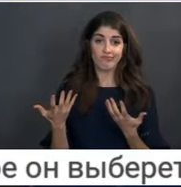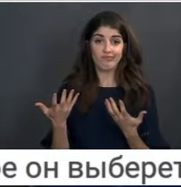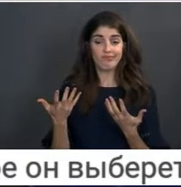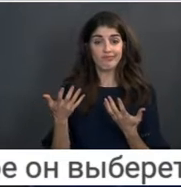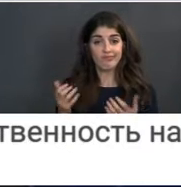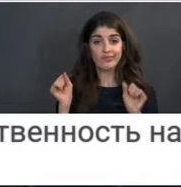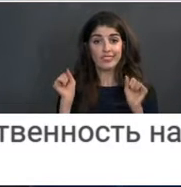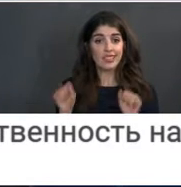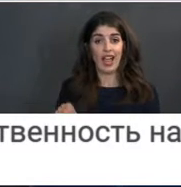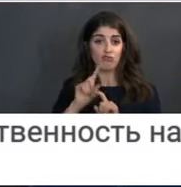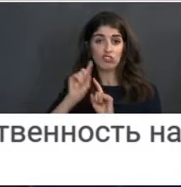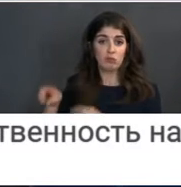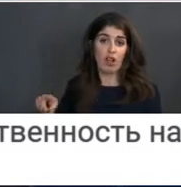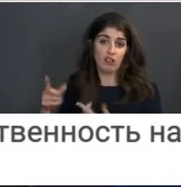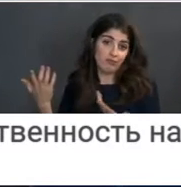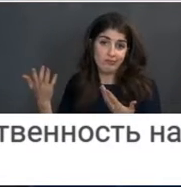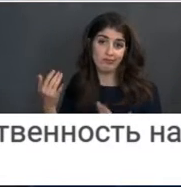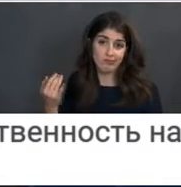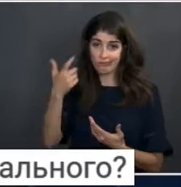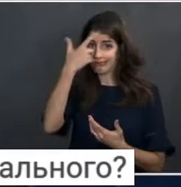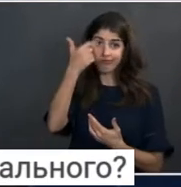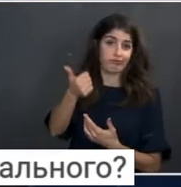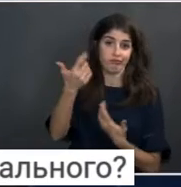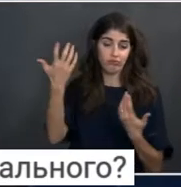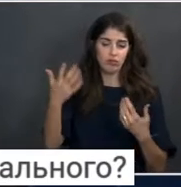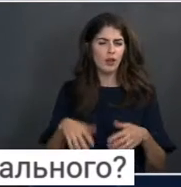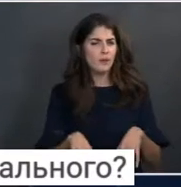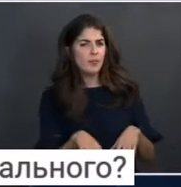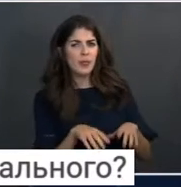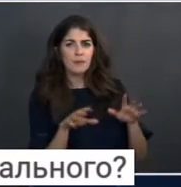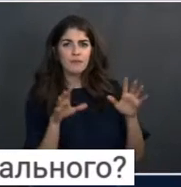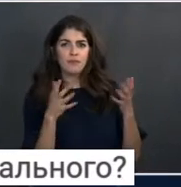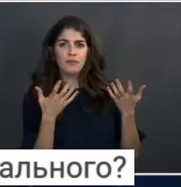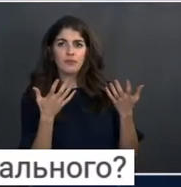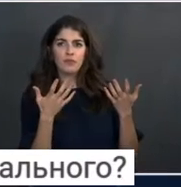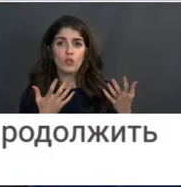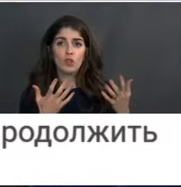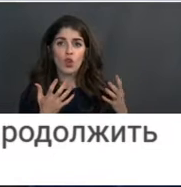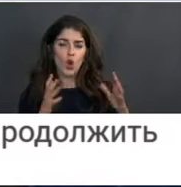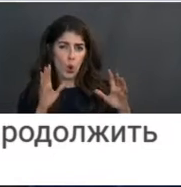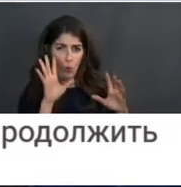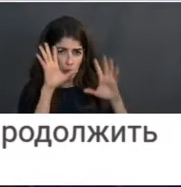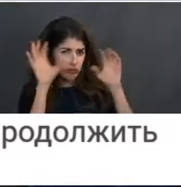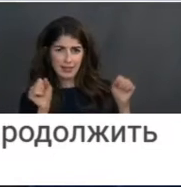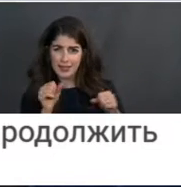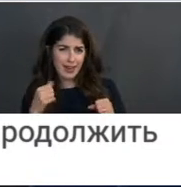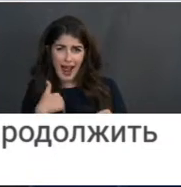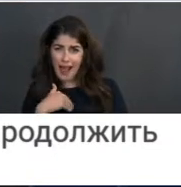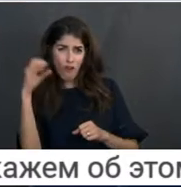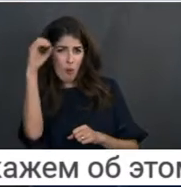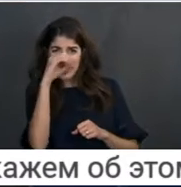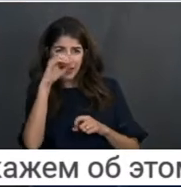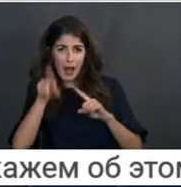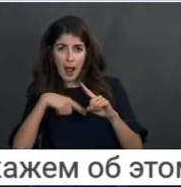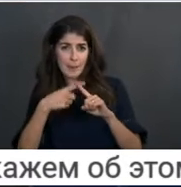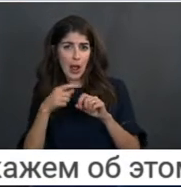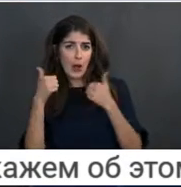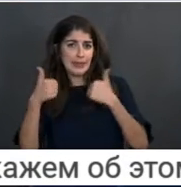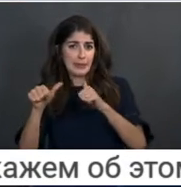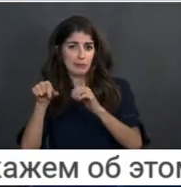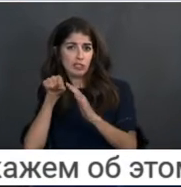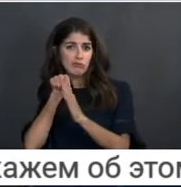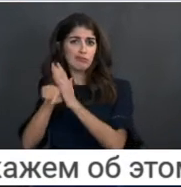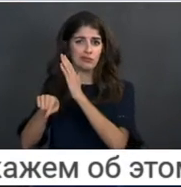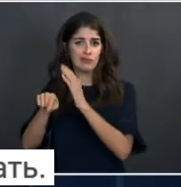and at the time of his choosing. Does he hold President Putin responsible for the attempted assassination of Alexei Navalny? We're going to let the review carry forward, and then I'm sure we'll have